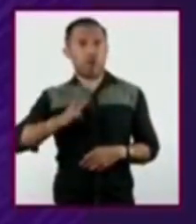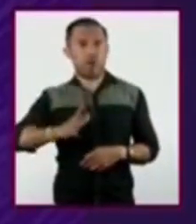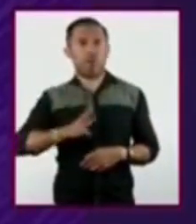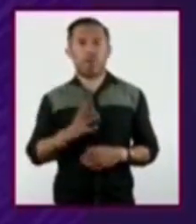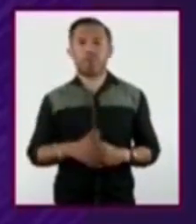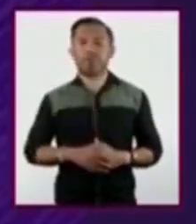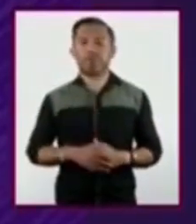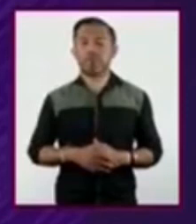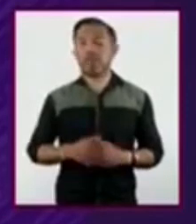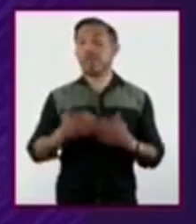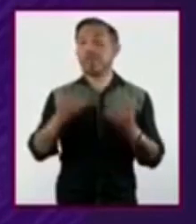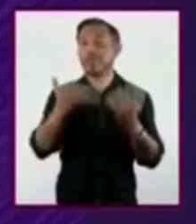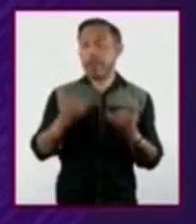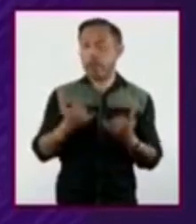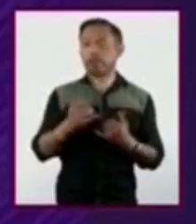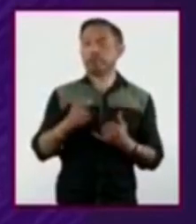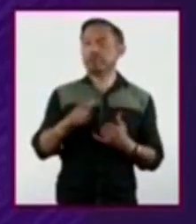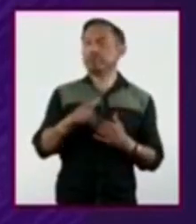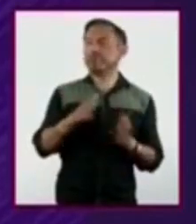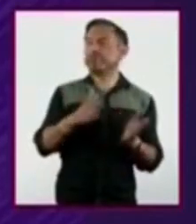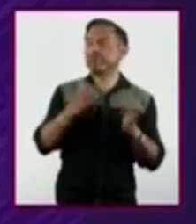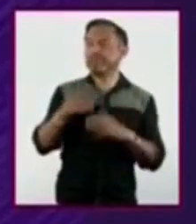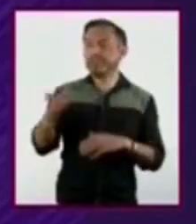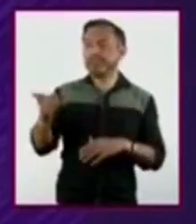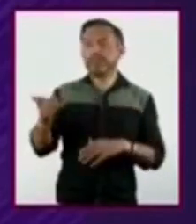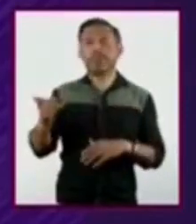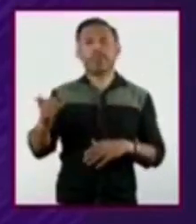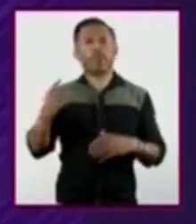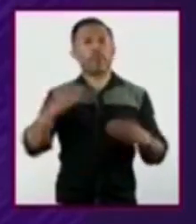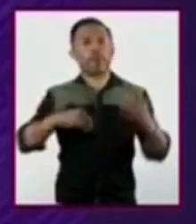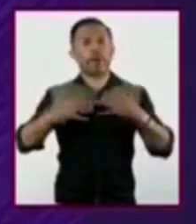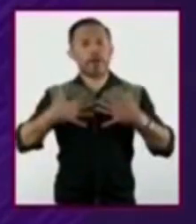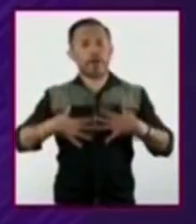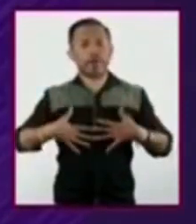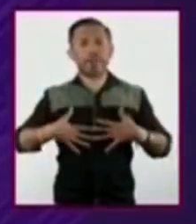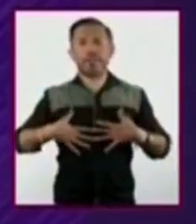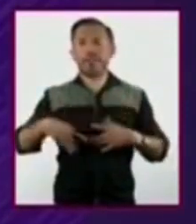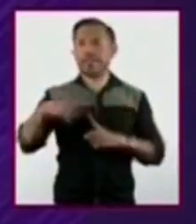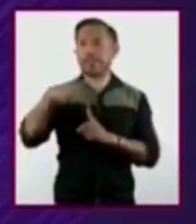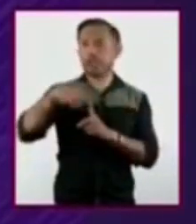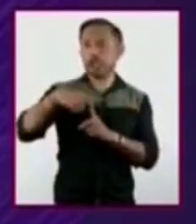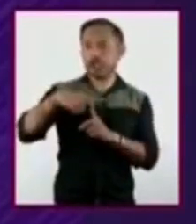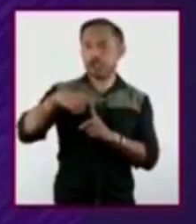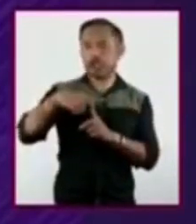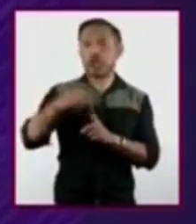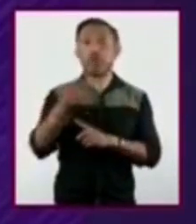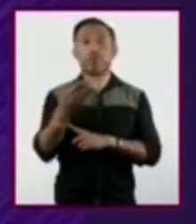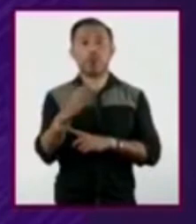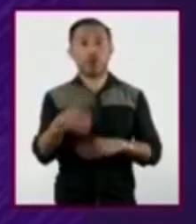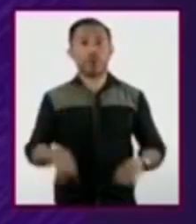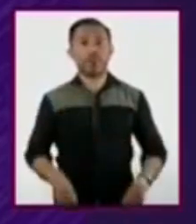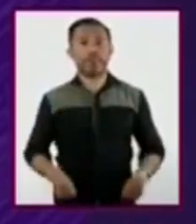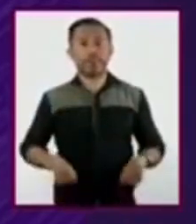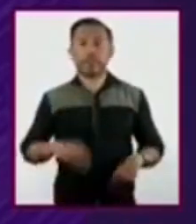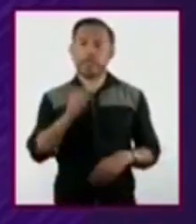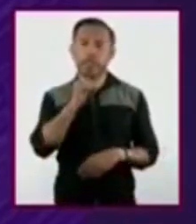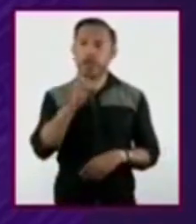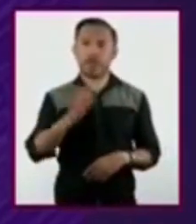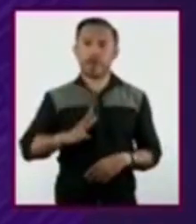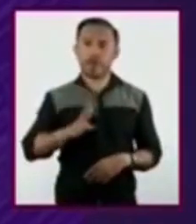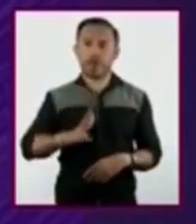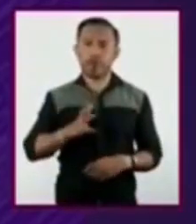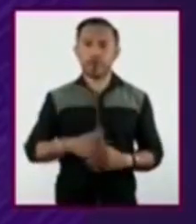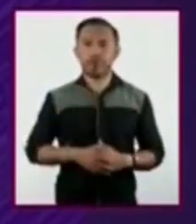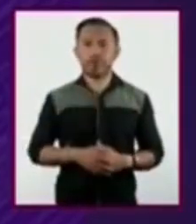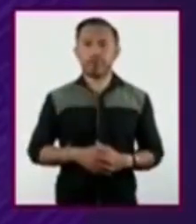Now, he is wearing a t-shirt and blue jeans. He is informal.